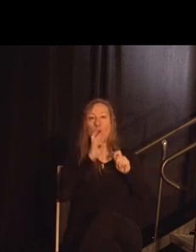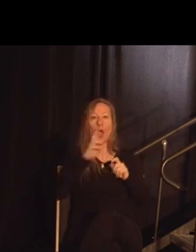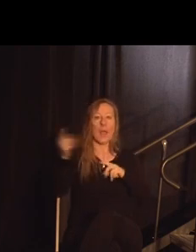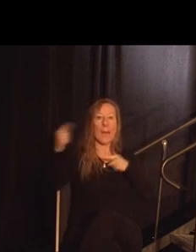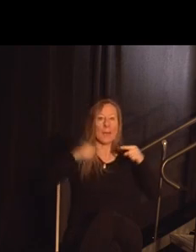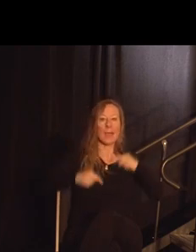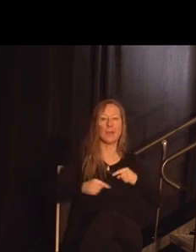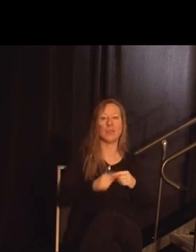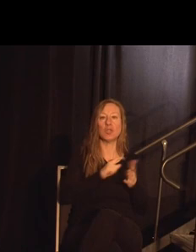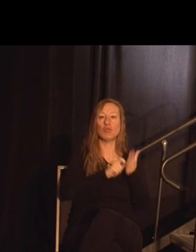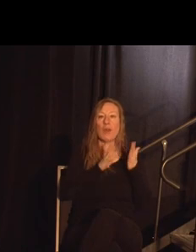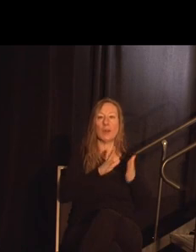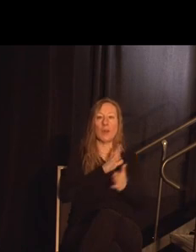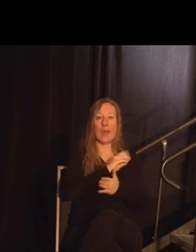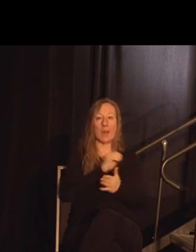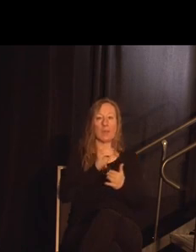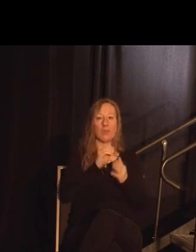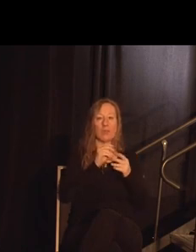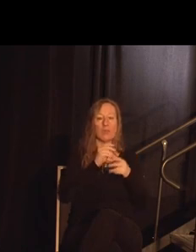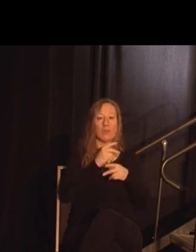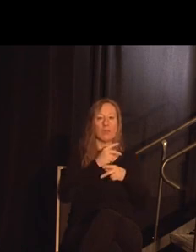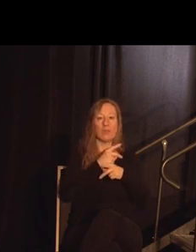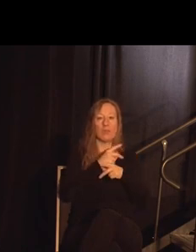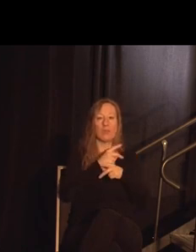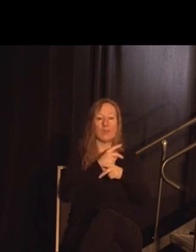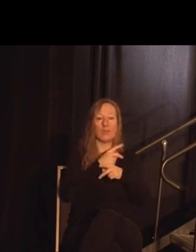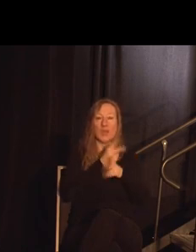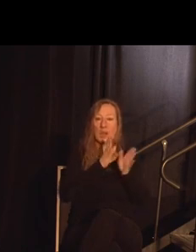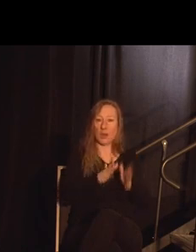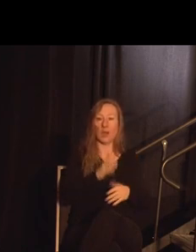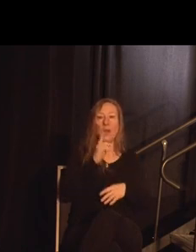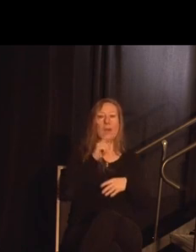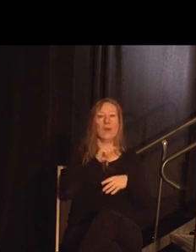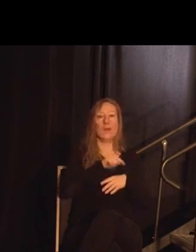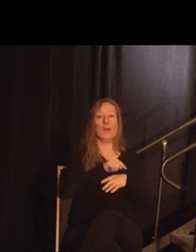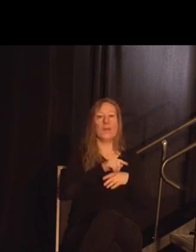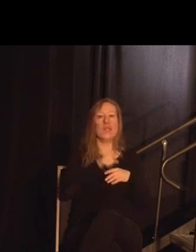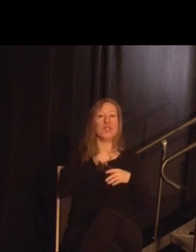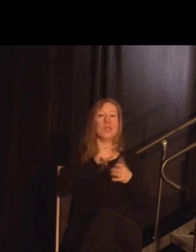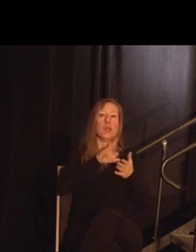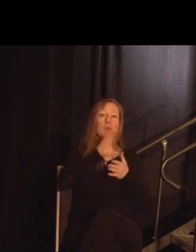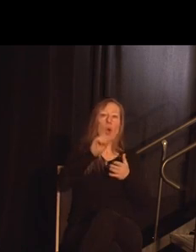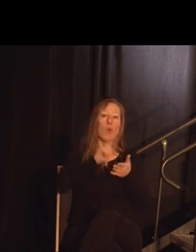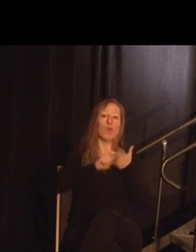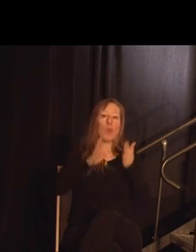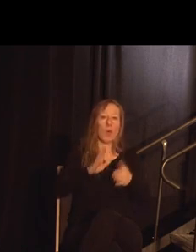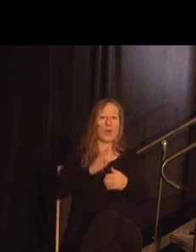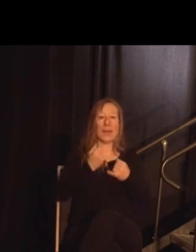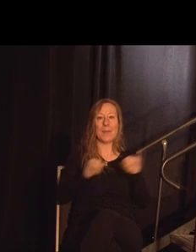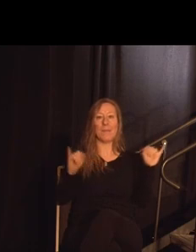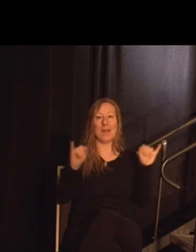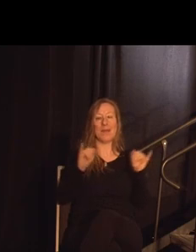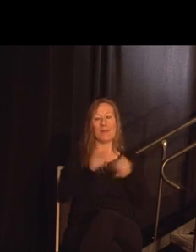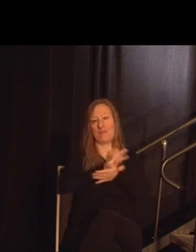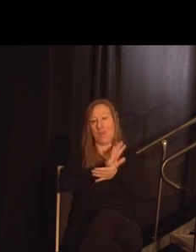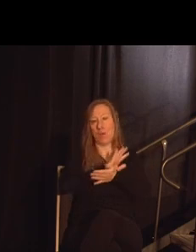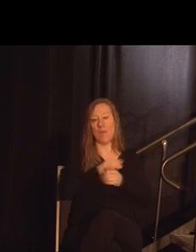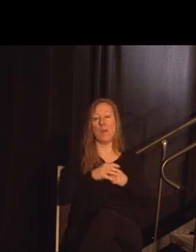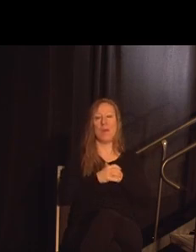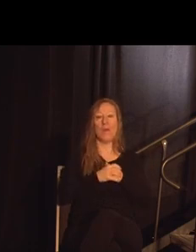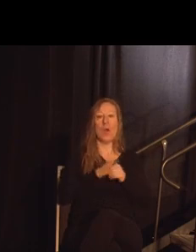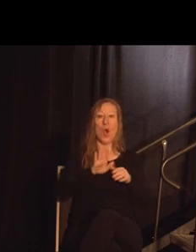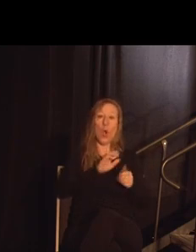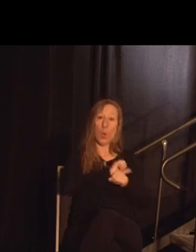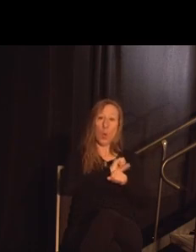on Shrill, the Hulu comedy adapted from her memoir, and co-wrote and produced the independent feature film Thin Skin. Her work has